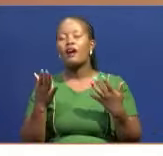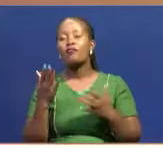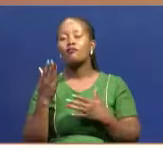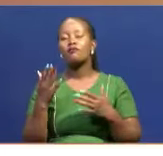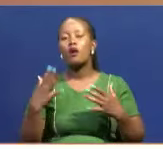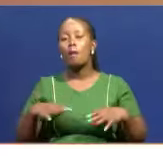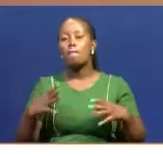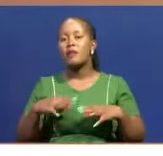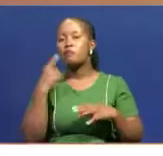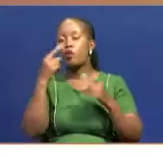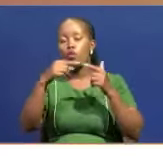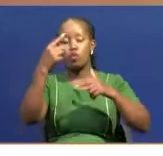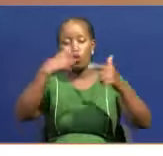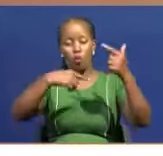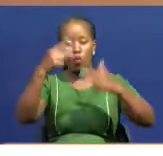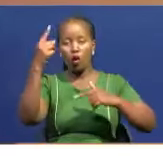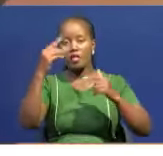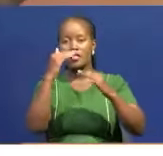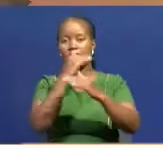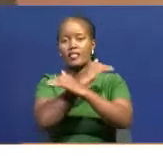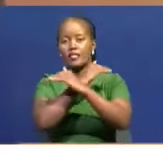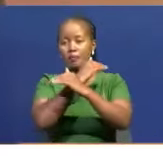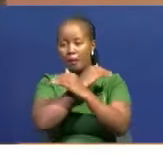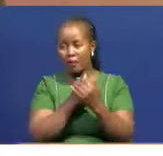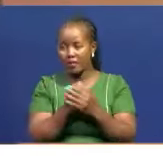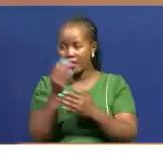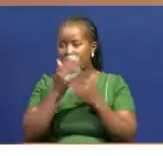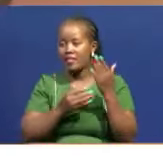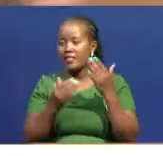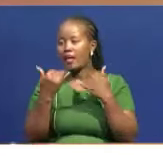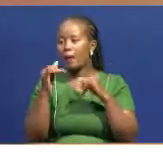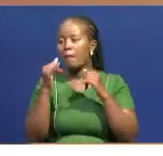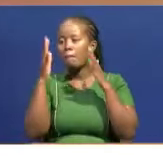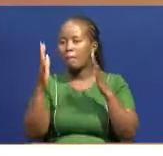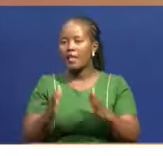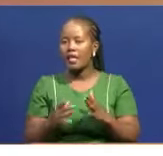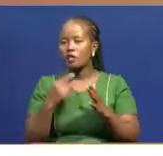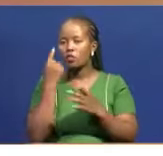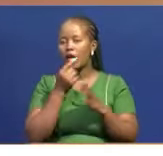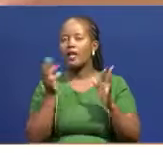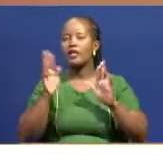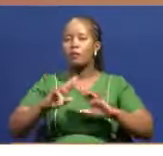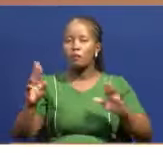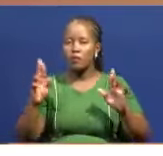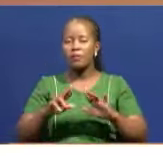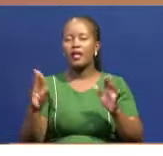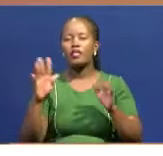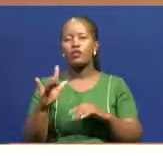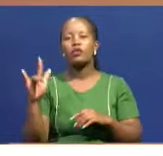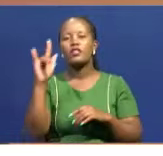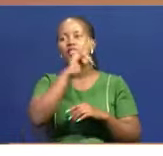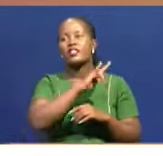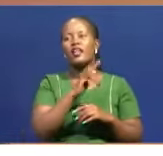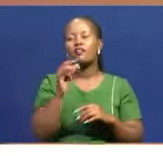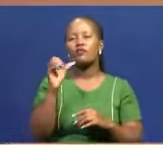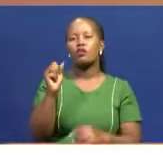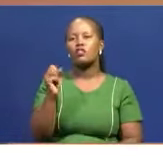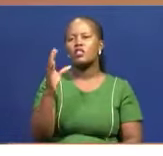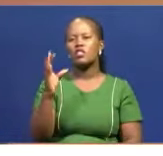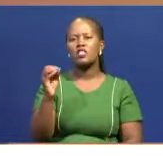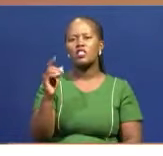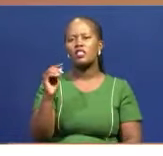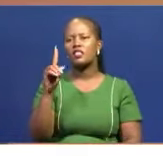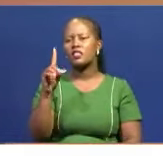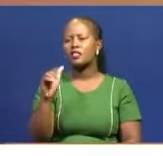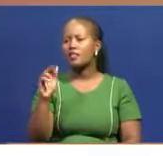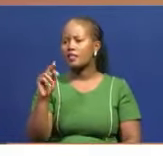Zimbabwe. Some of those players as well, remember, preparing to go to Scotland in July. The coaches also want to see, can these boys play